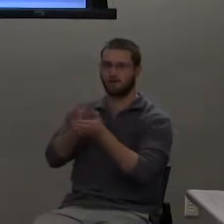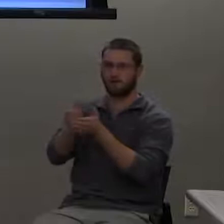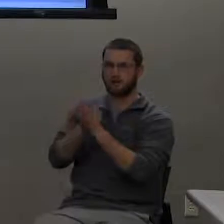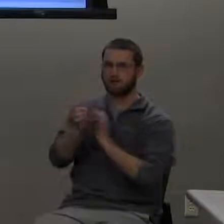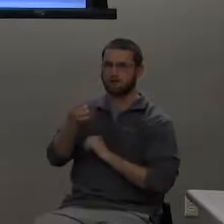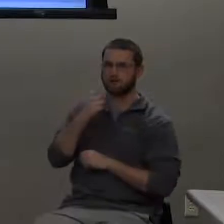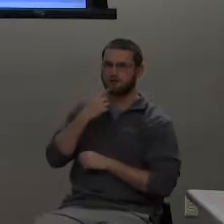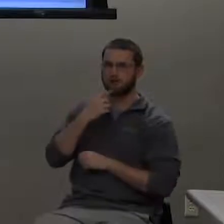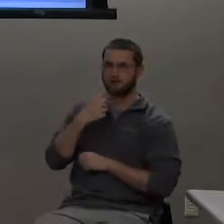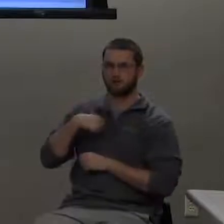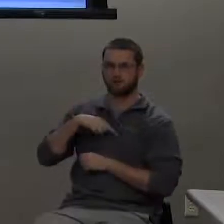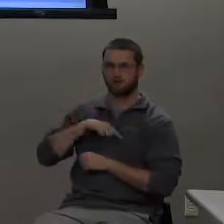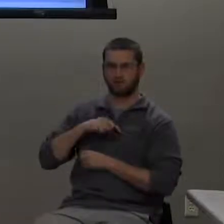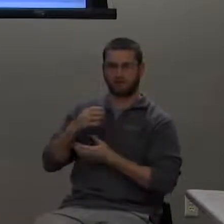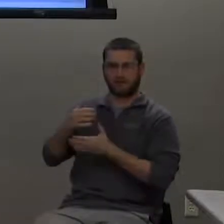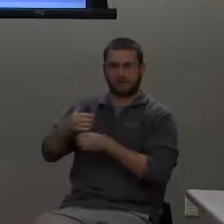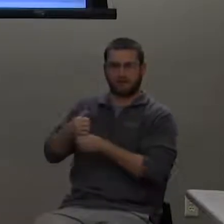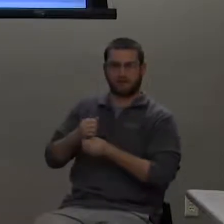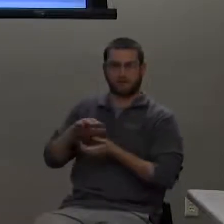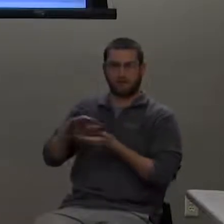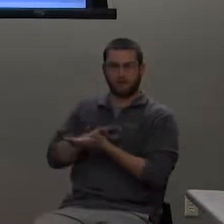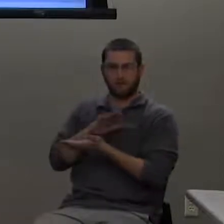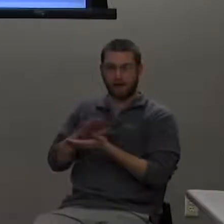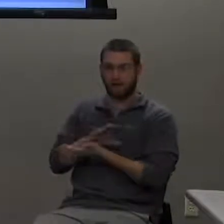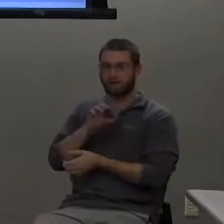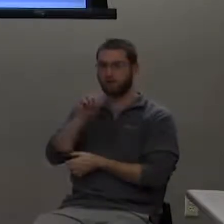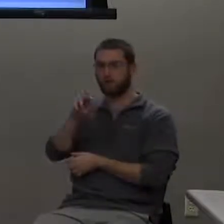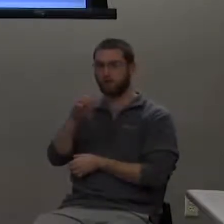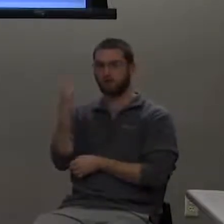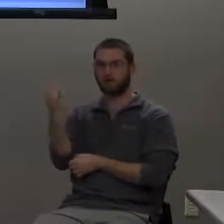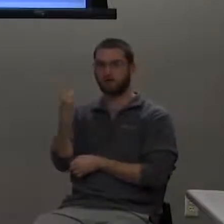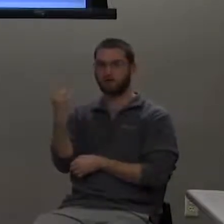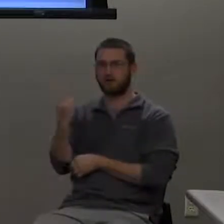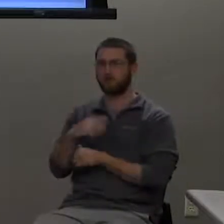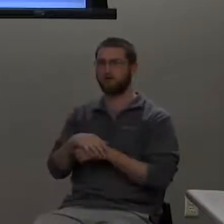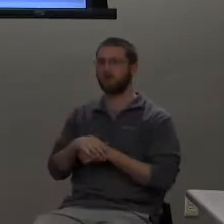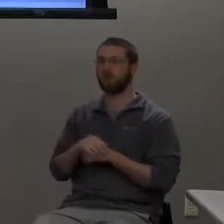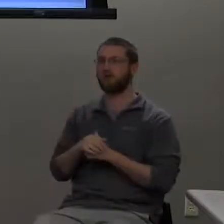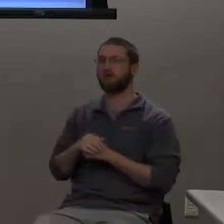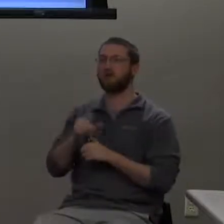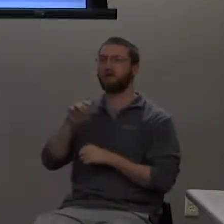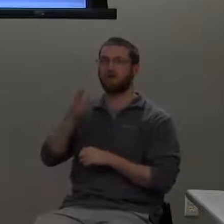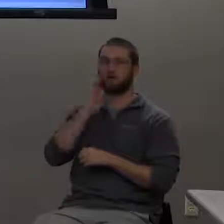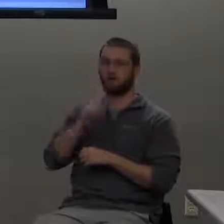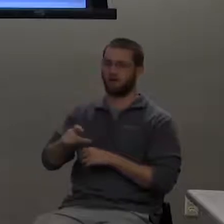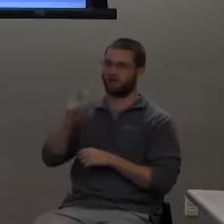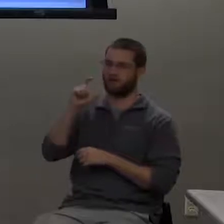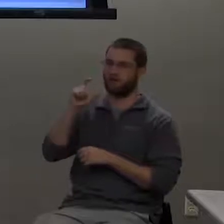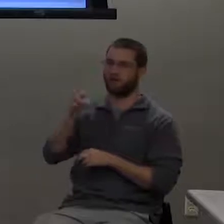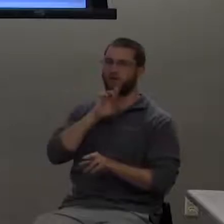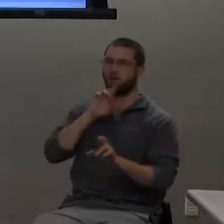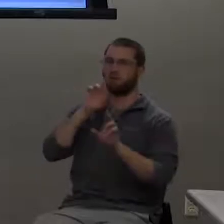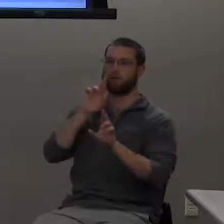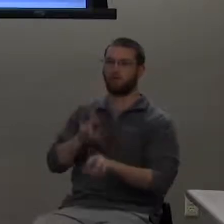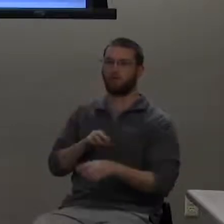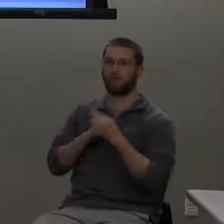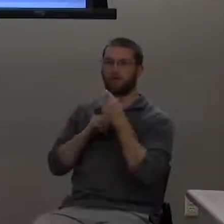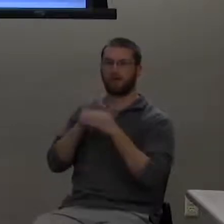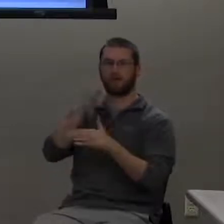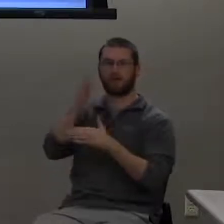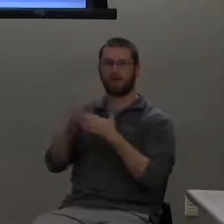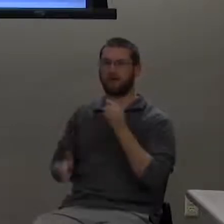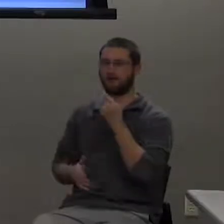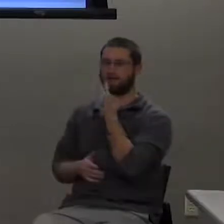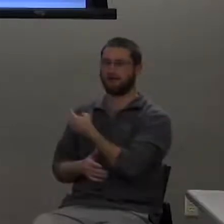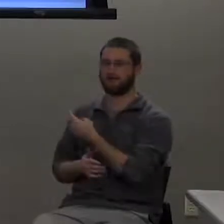are we going to get any paper or anything that will happen? Oh, you're going to get a very big voluminous report at the end of this. It's just